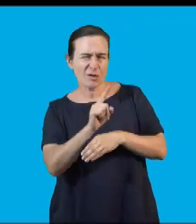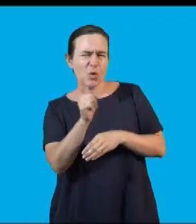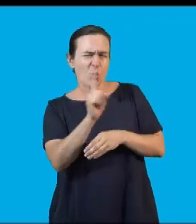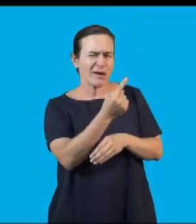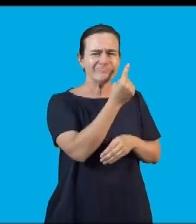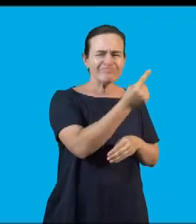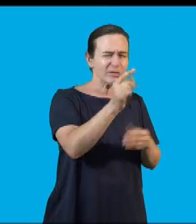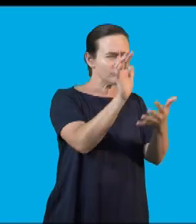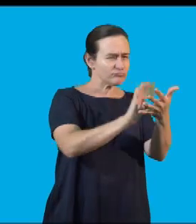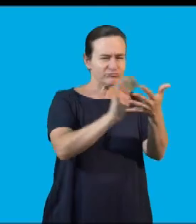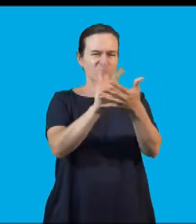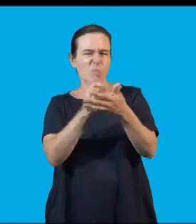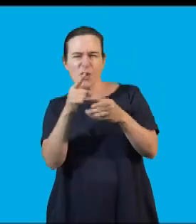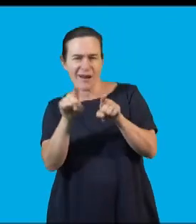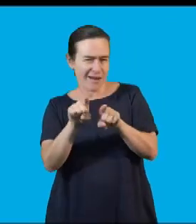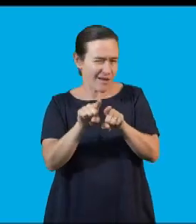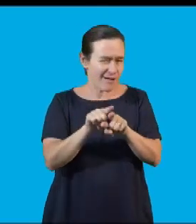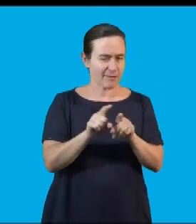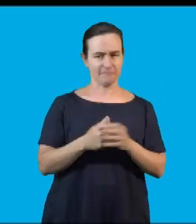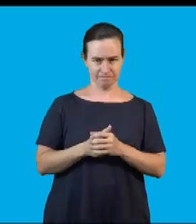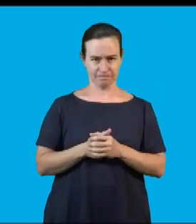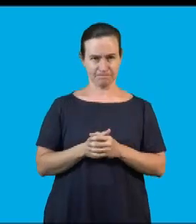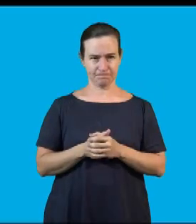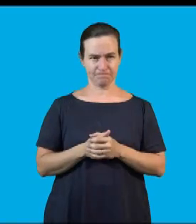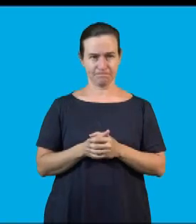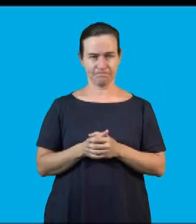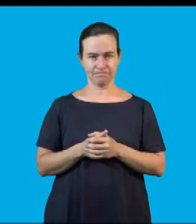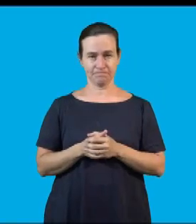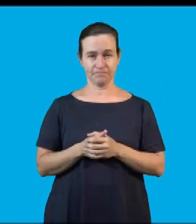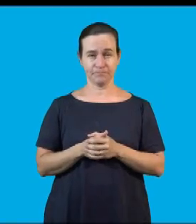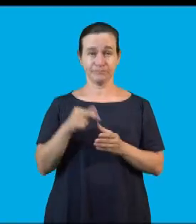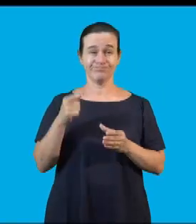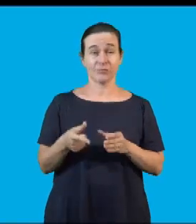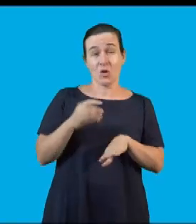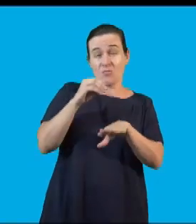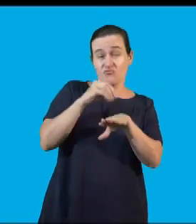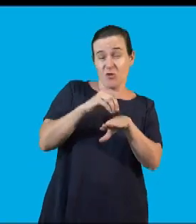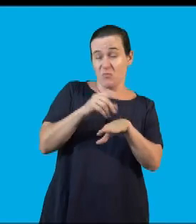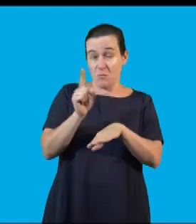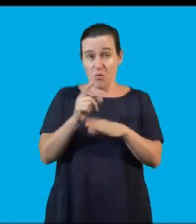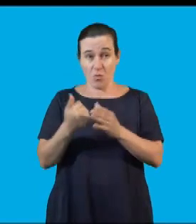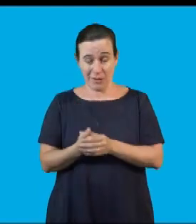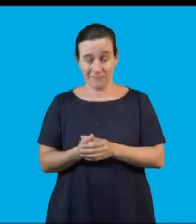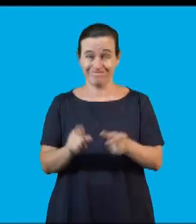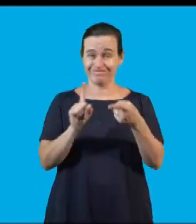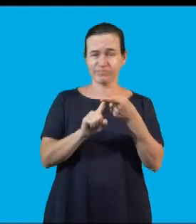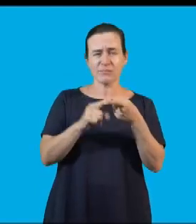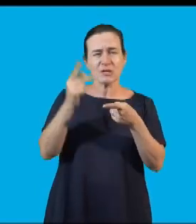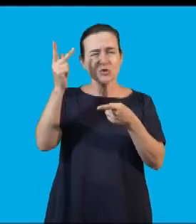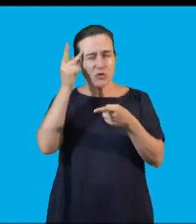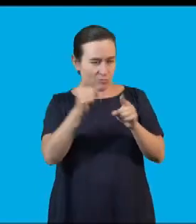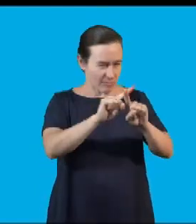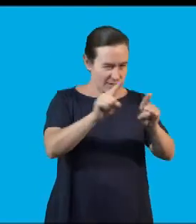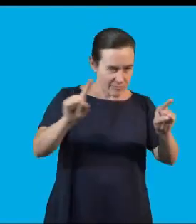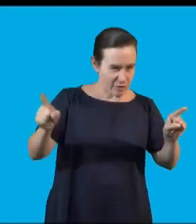the features and conventions of each type of text. Content problems include knowing all